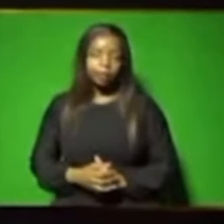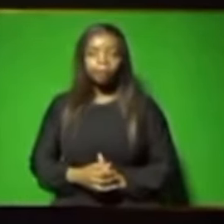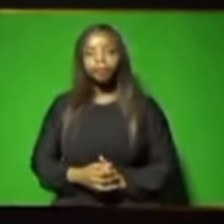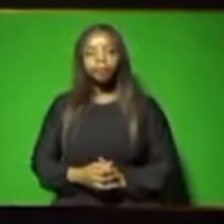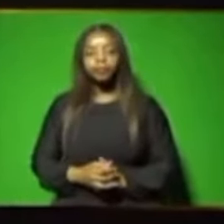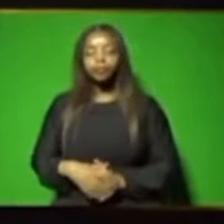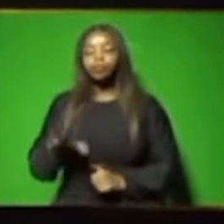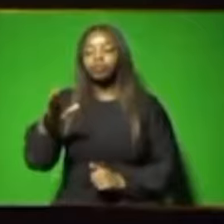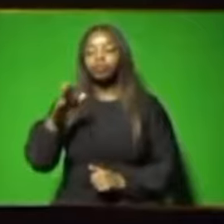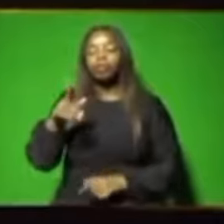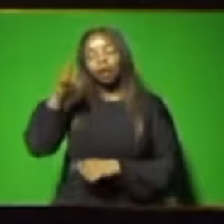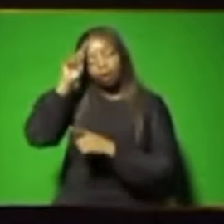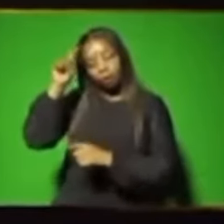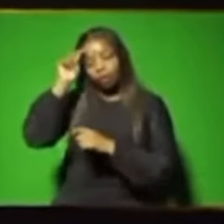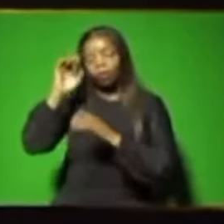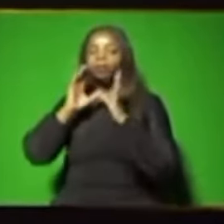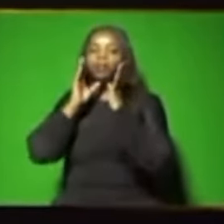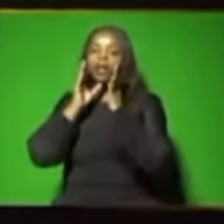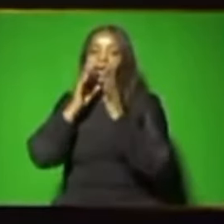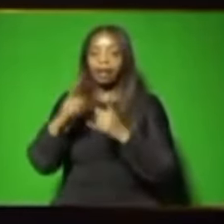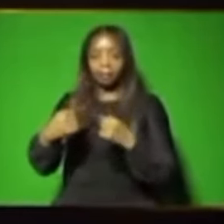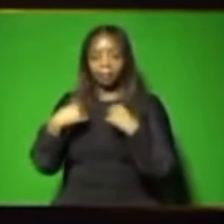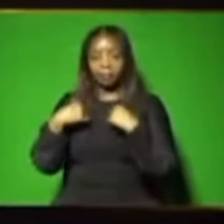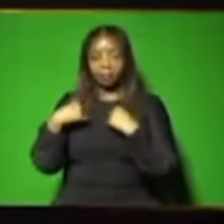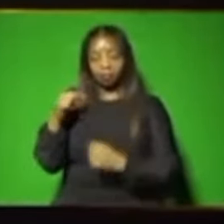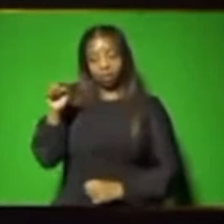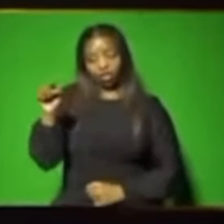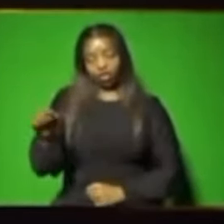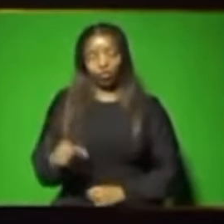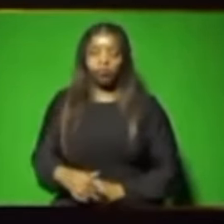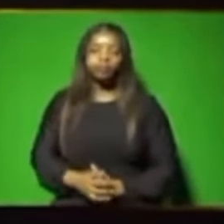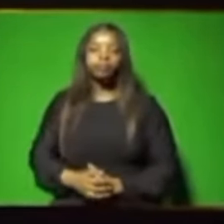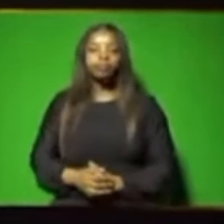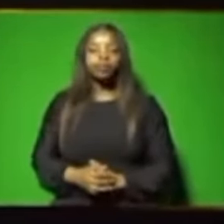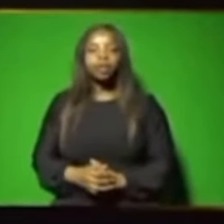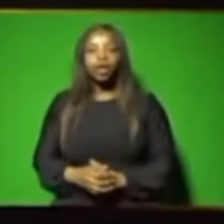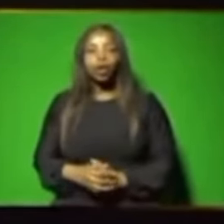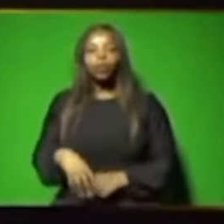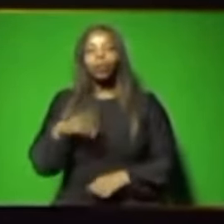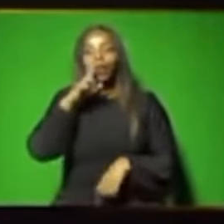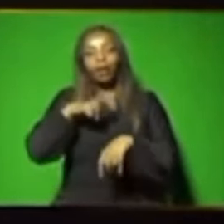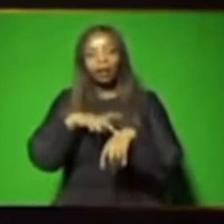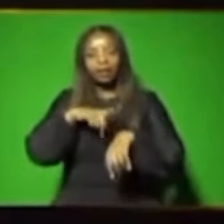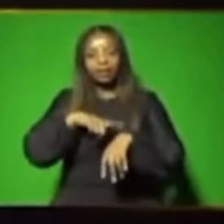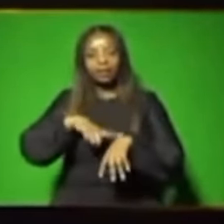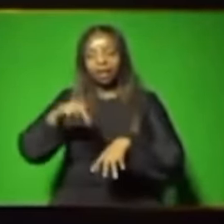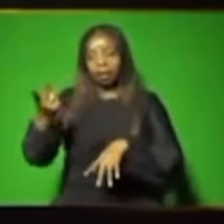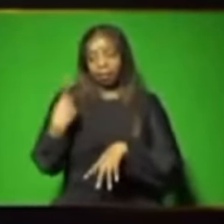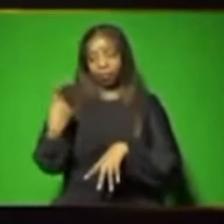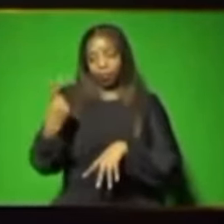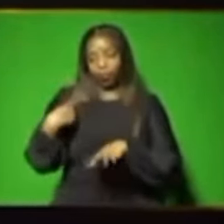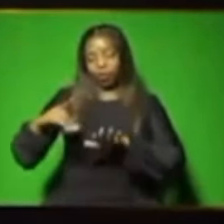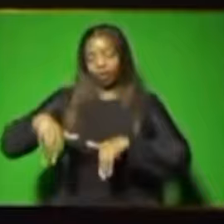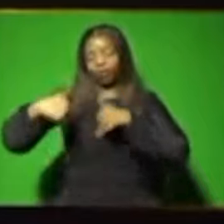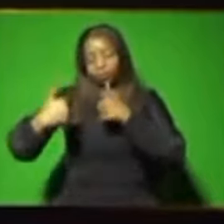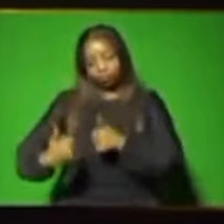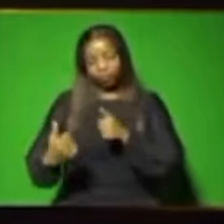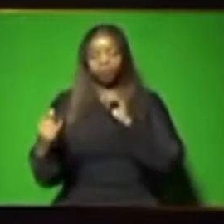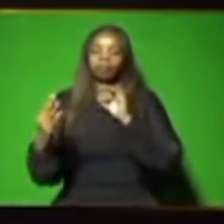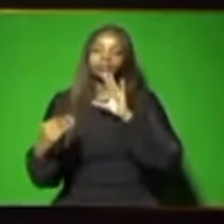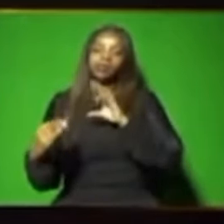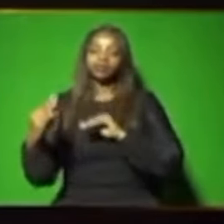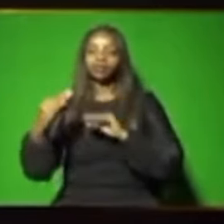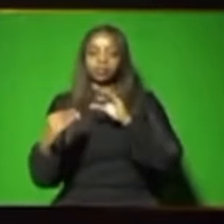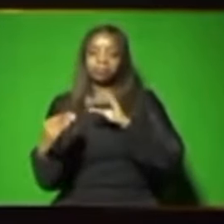Nalwena, Rena lo hwetsa nako ya hore re dule fatshe re bolele. Ke nyaka re